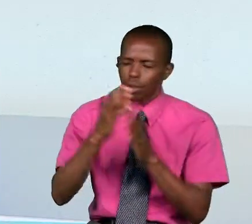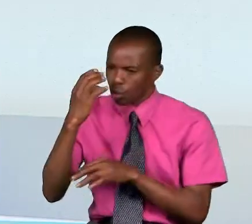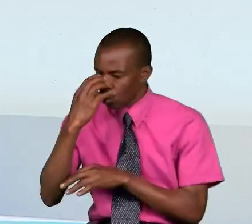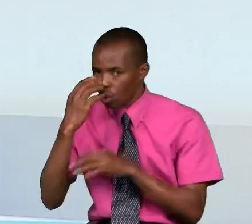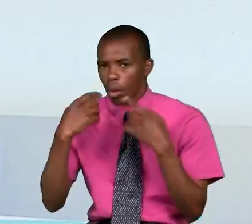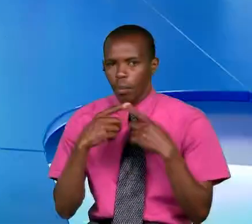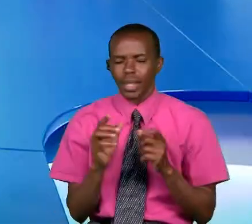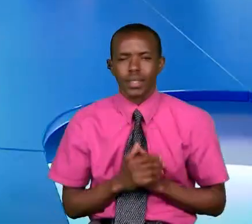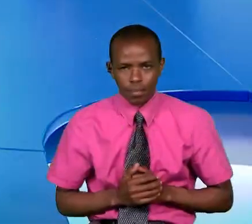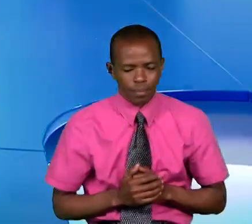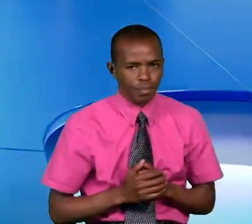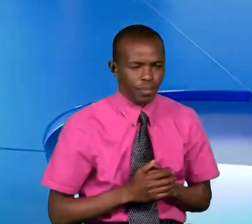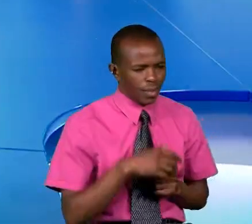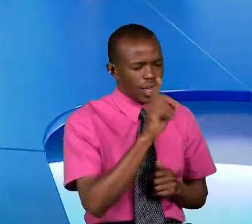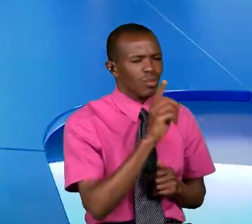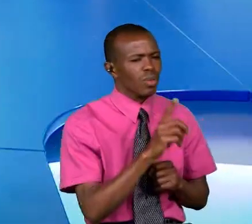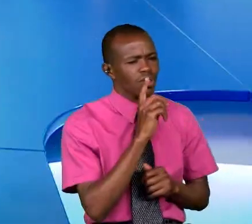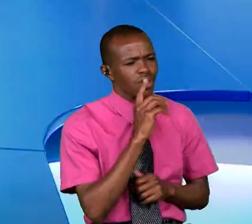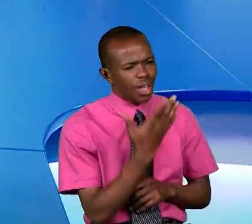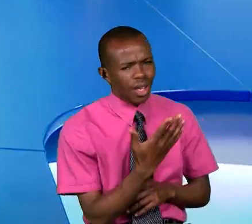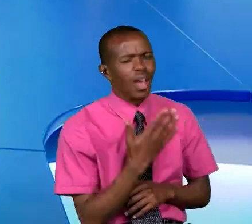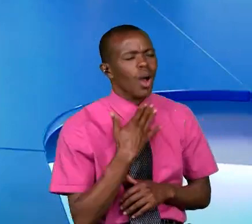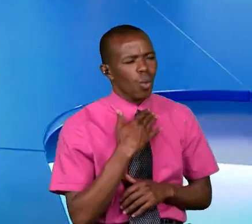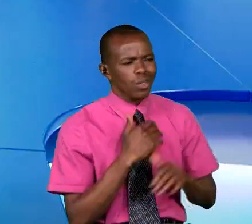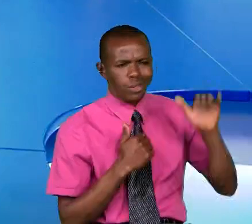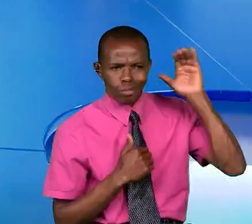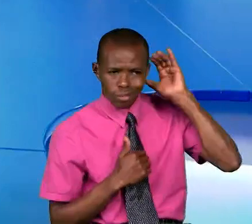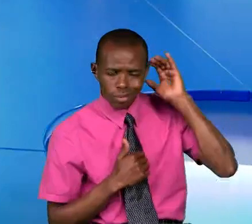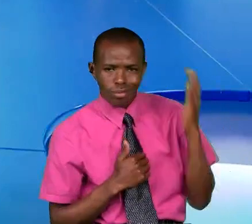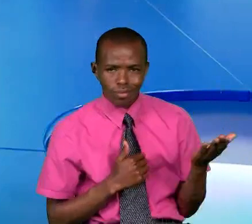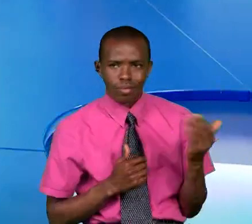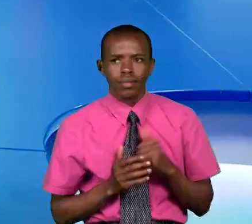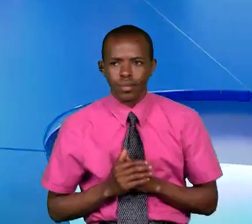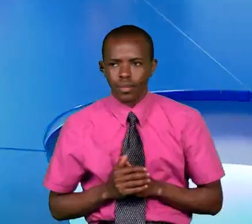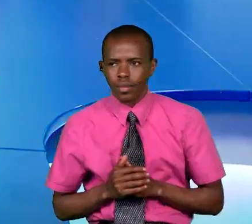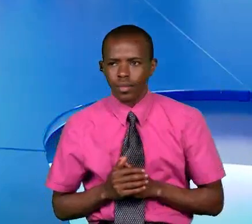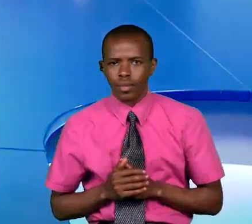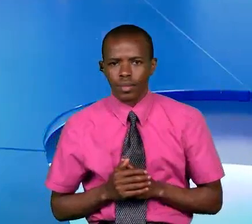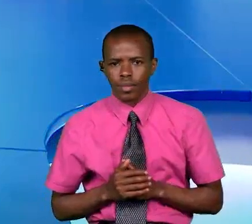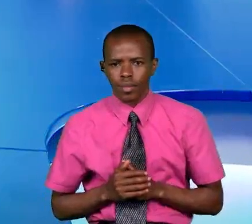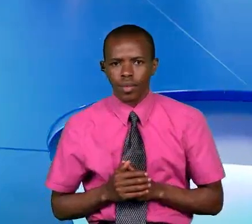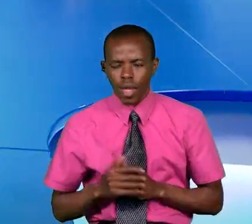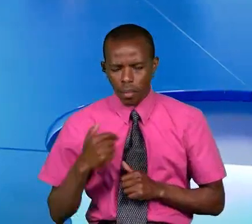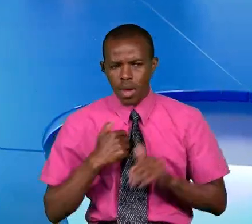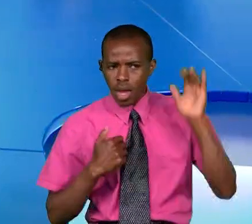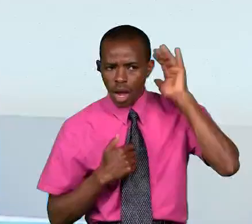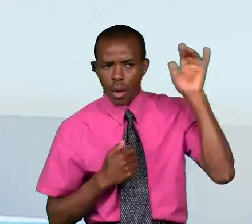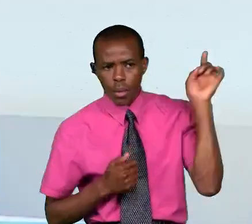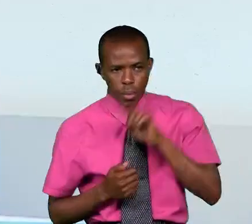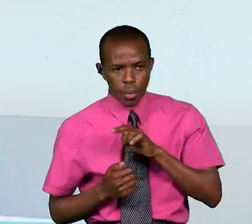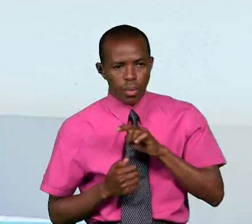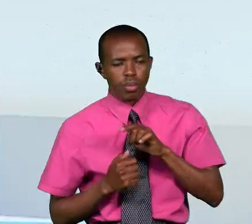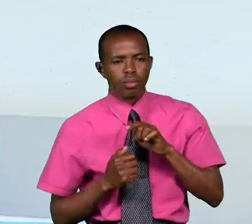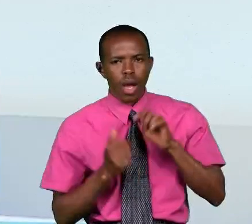But of course, what have they been saying? I'd want to hear. You see, we don't have to I heard